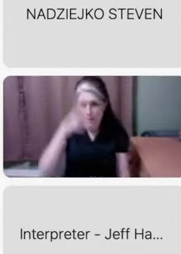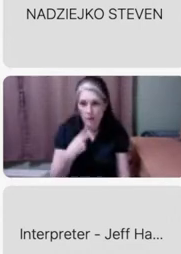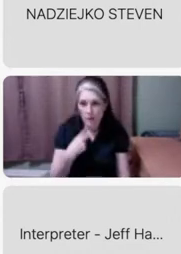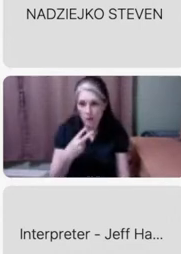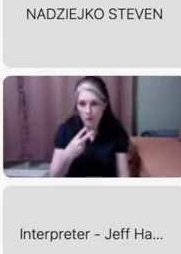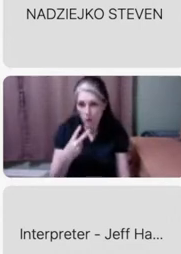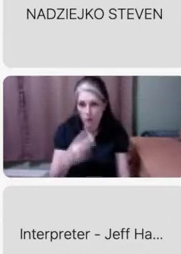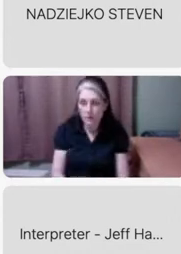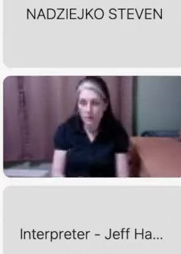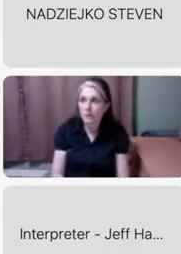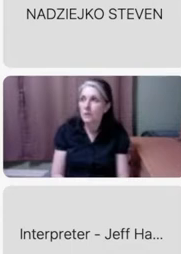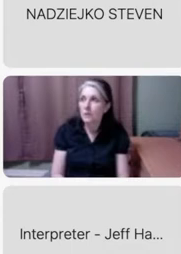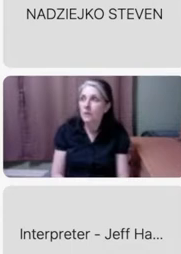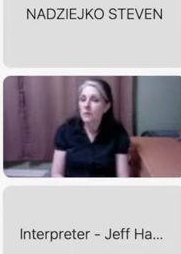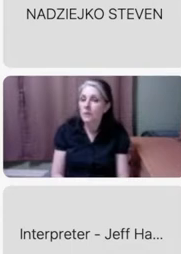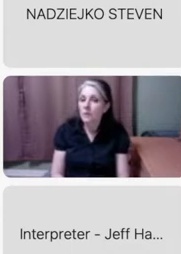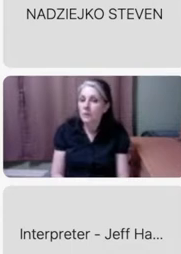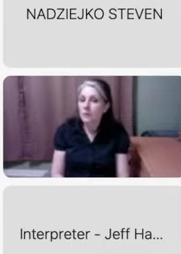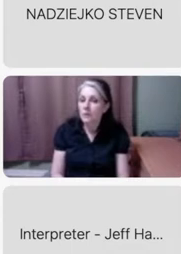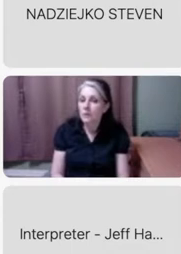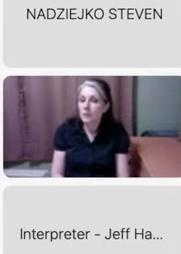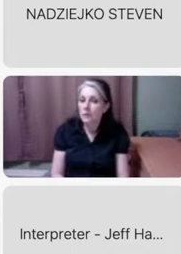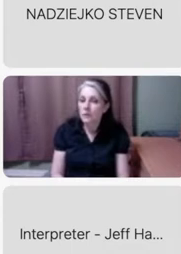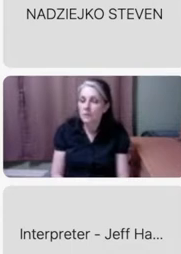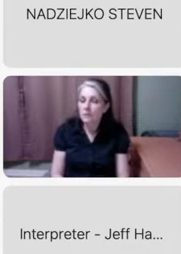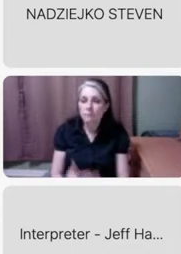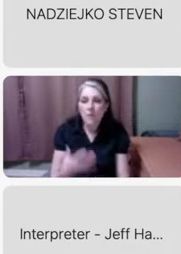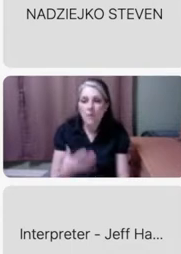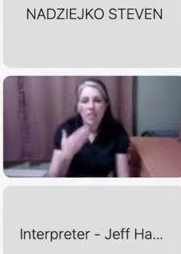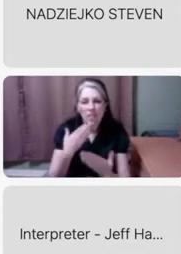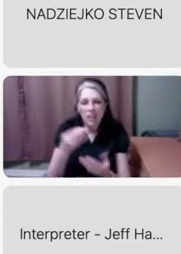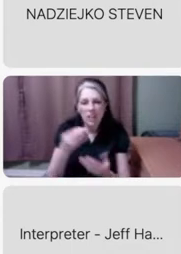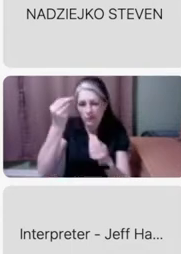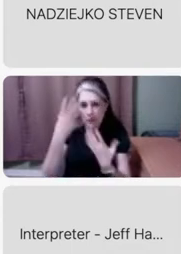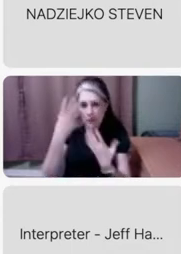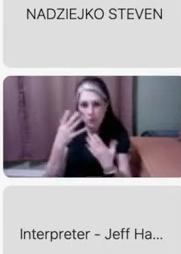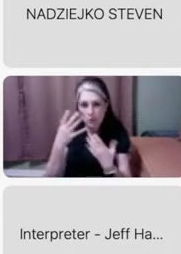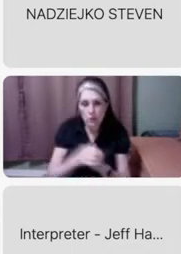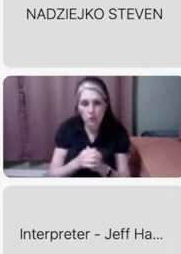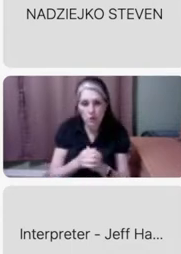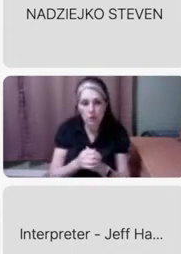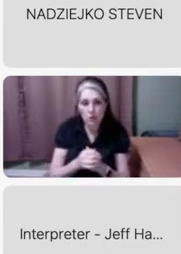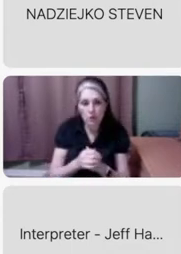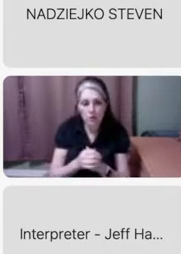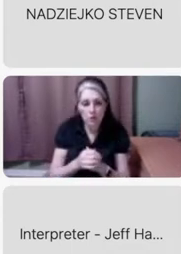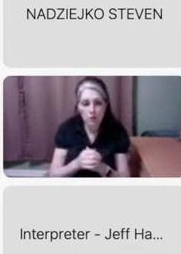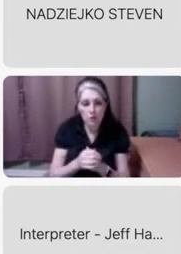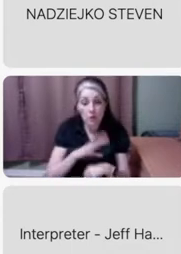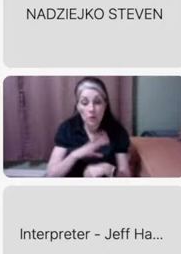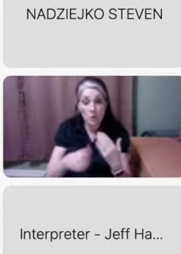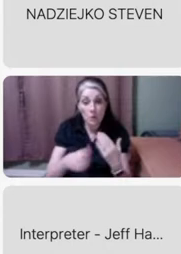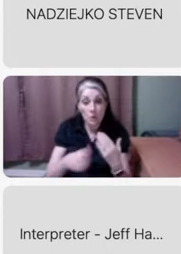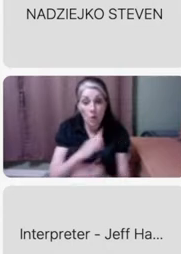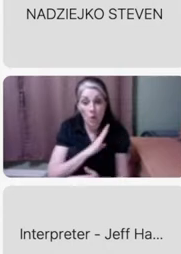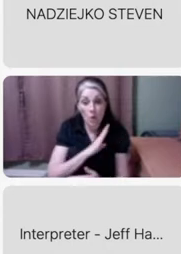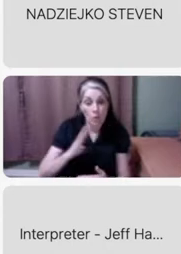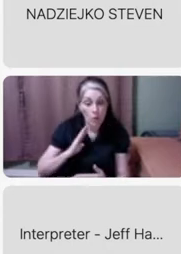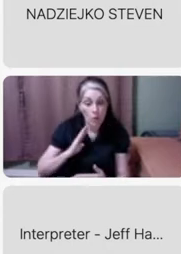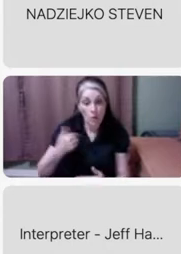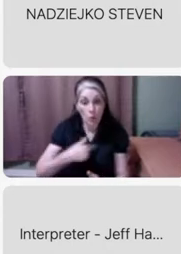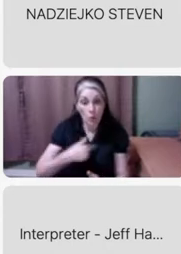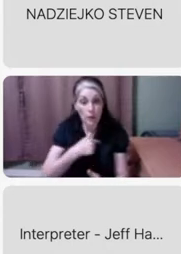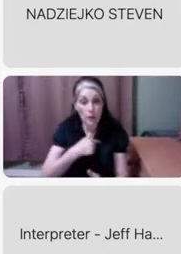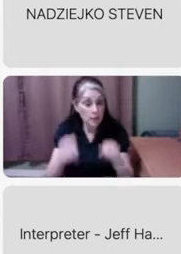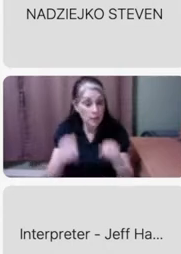uh thanks to pat for bringing that to our attention uh consensus from the whole board so that we could take a look at